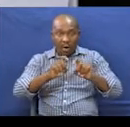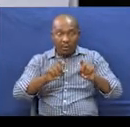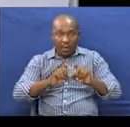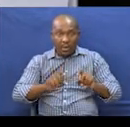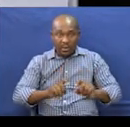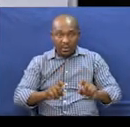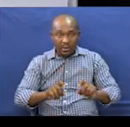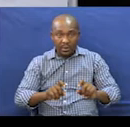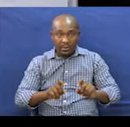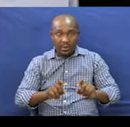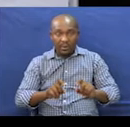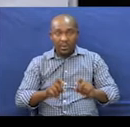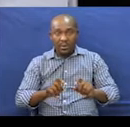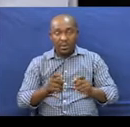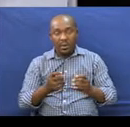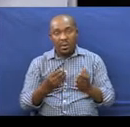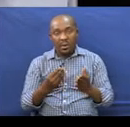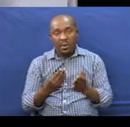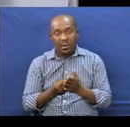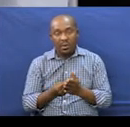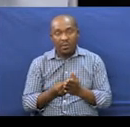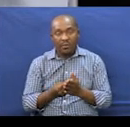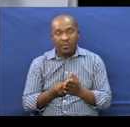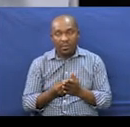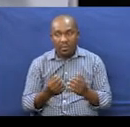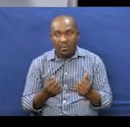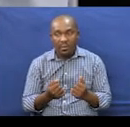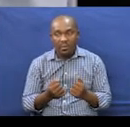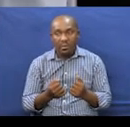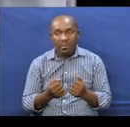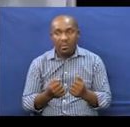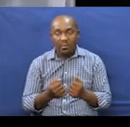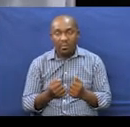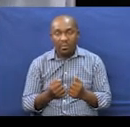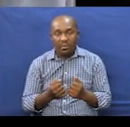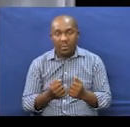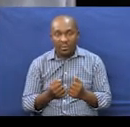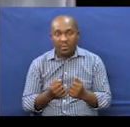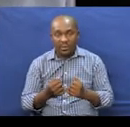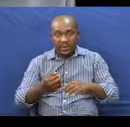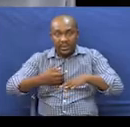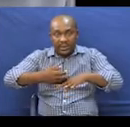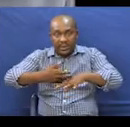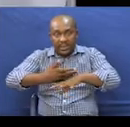of cell wall. For example, cellulose.